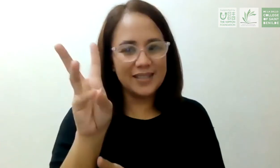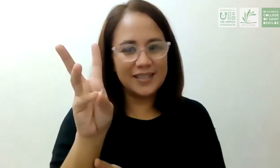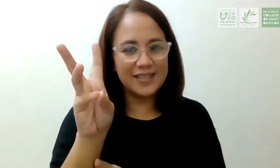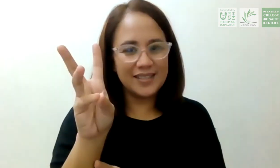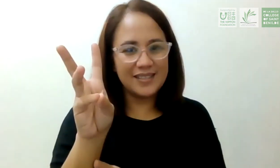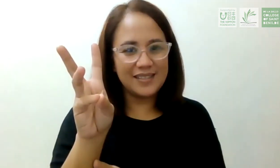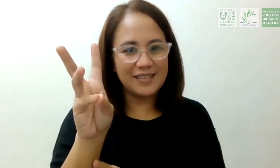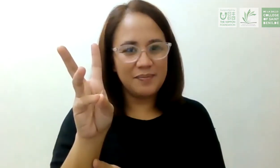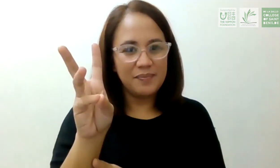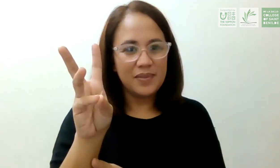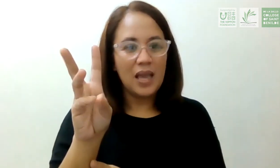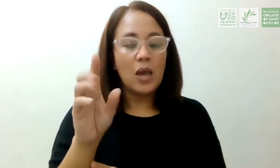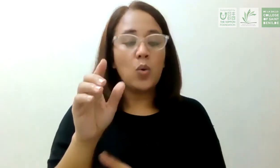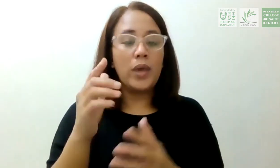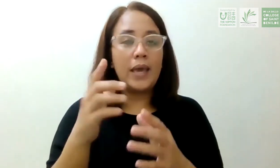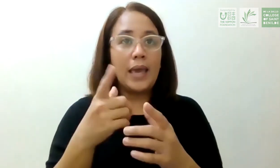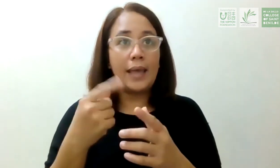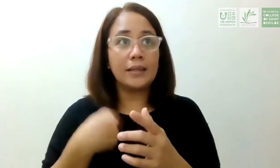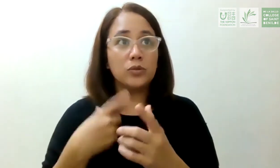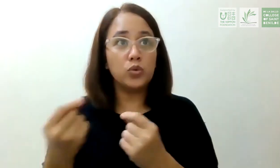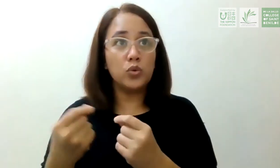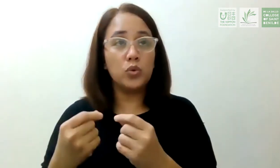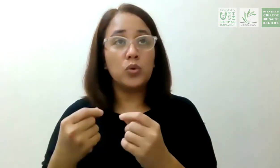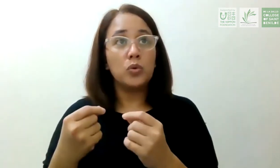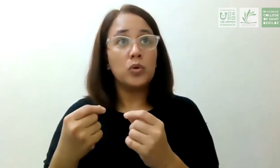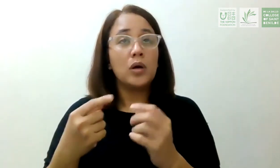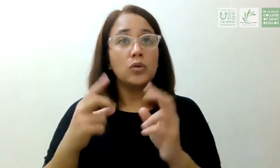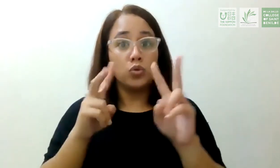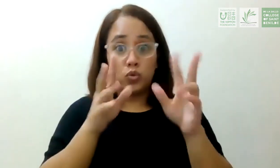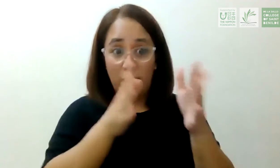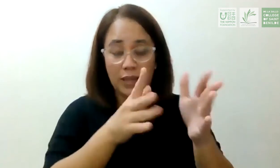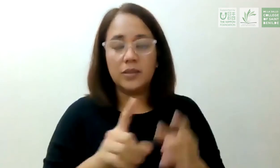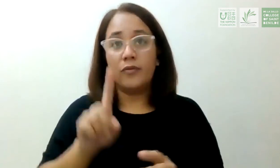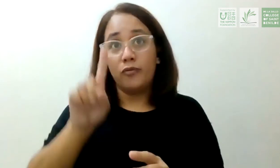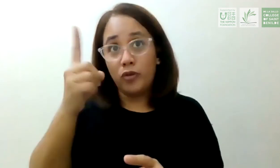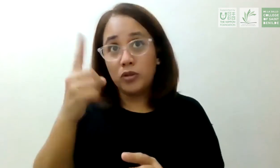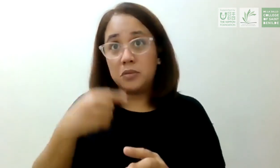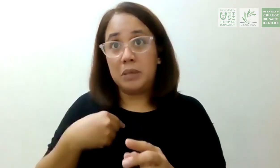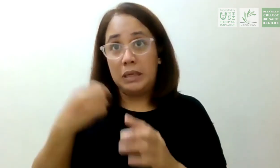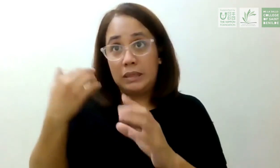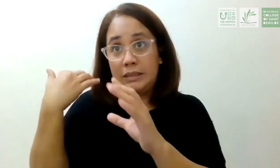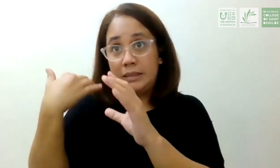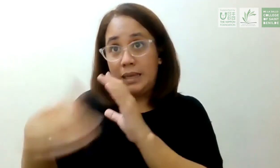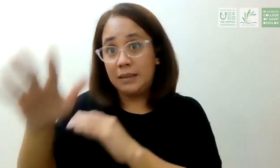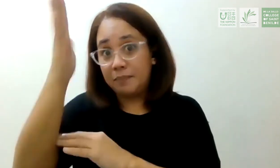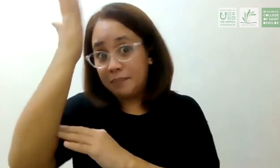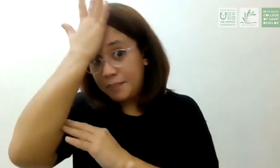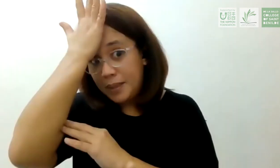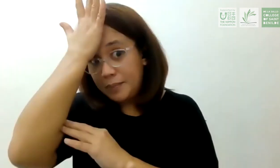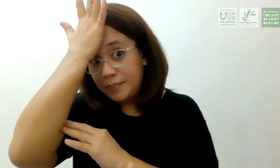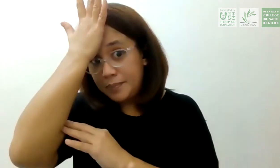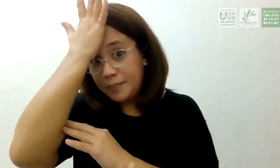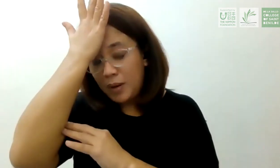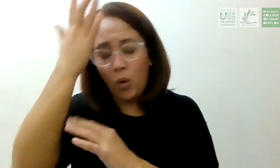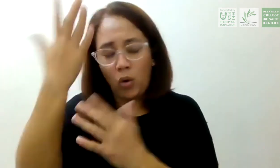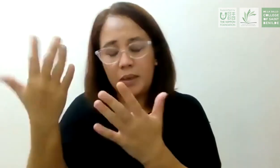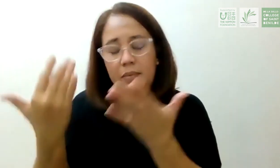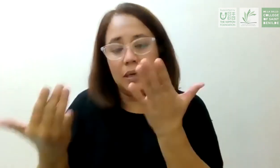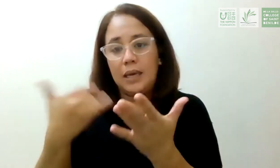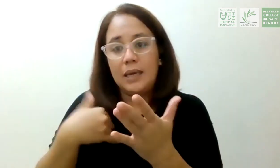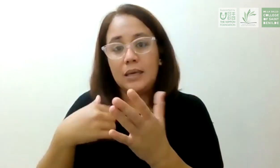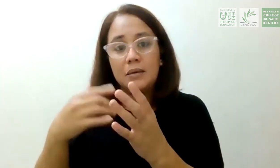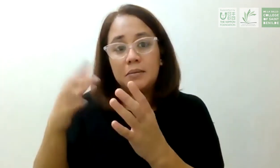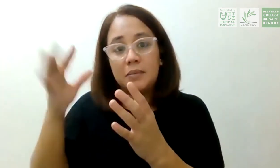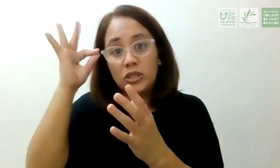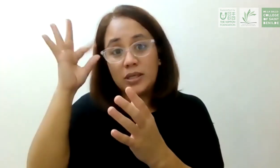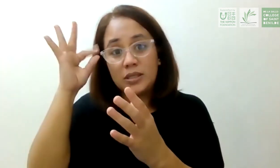of two ways. I can send that to Peebs now, and if he comes back on, or Jasmine, I think I